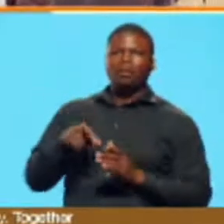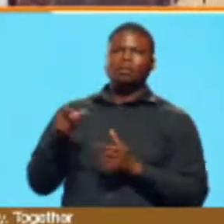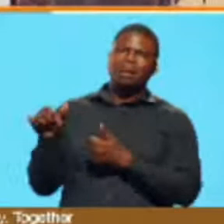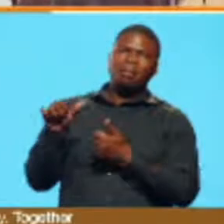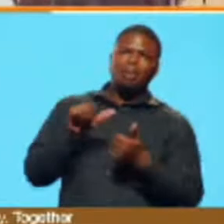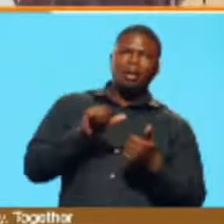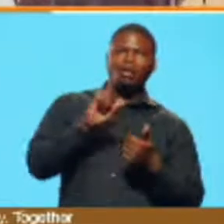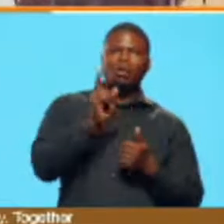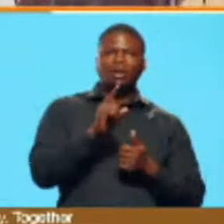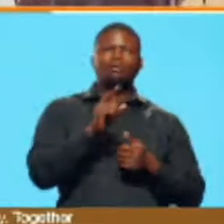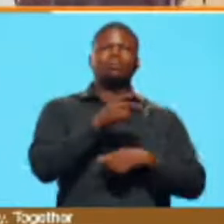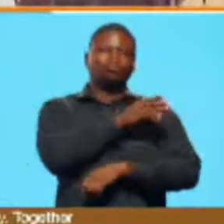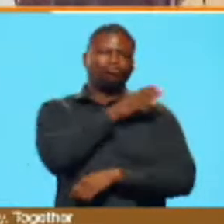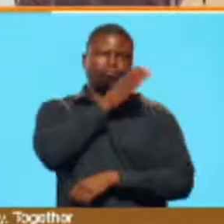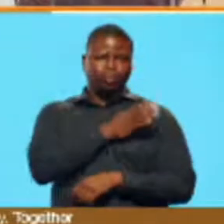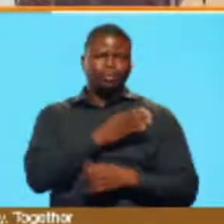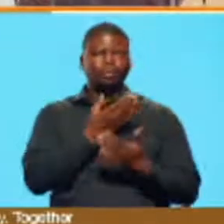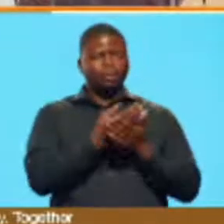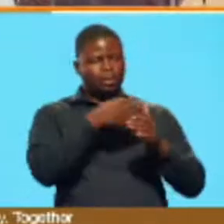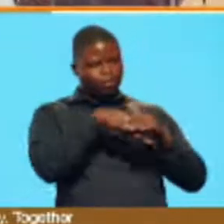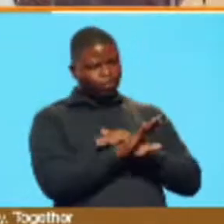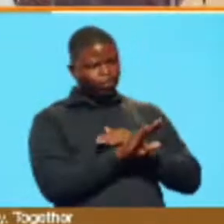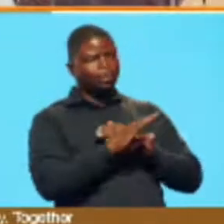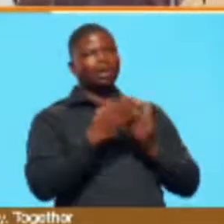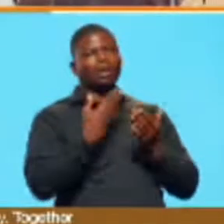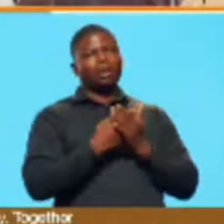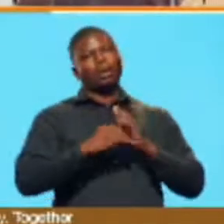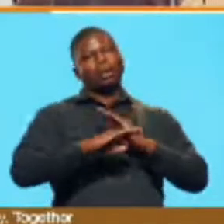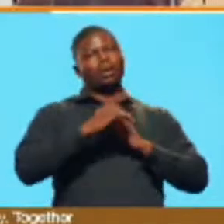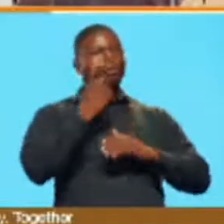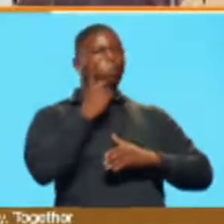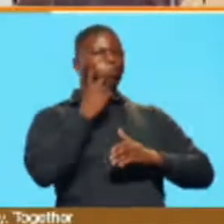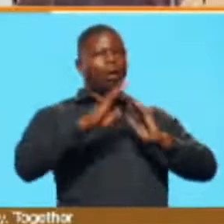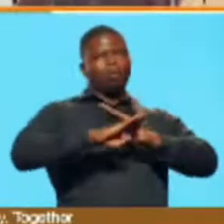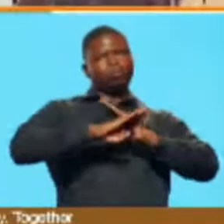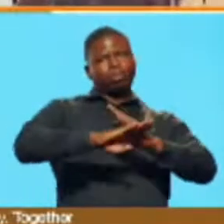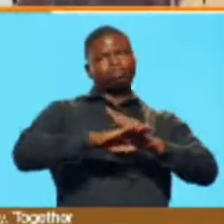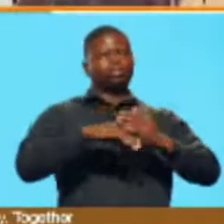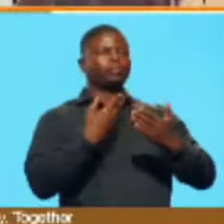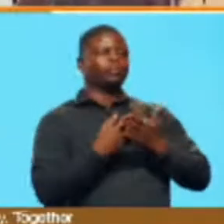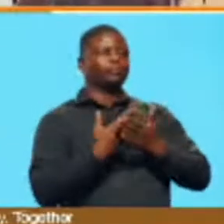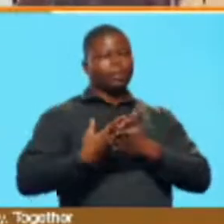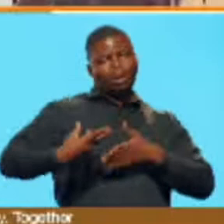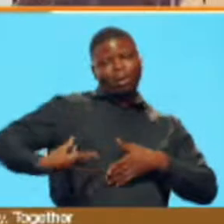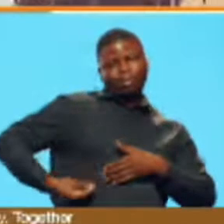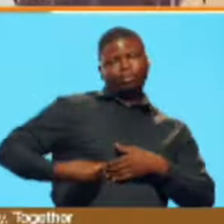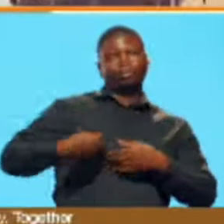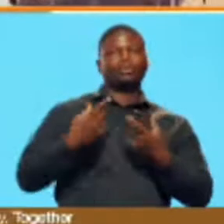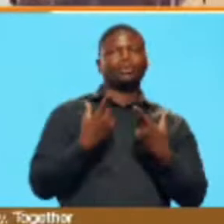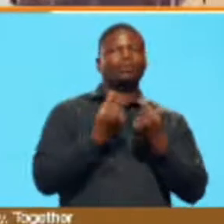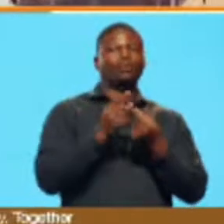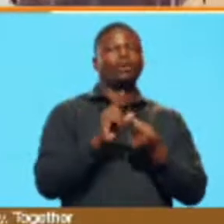back to our clinics and improve the uptake of family planning.